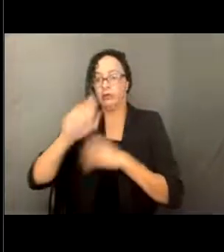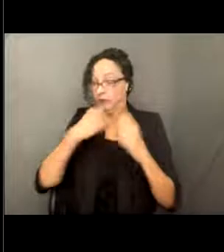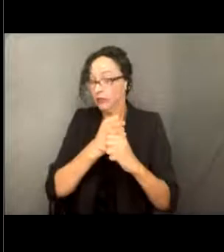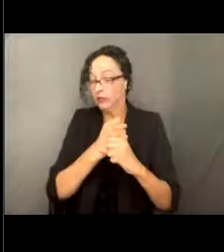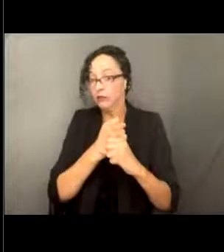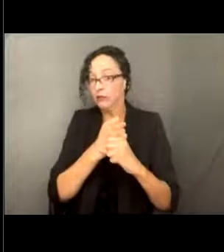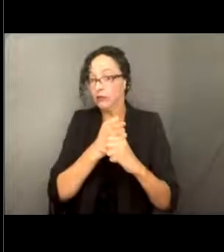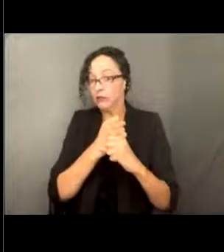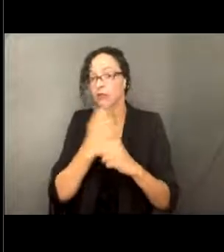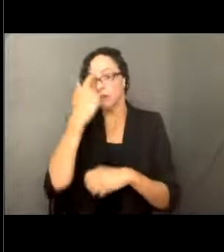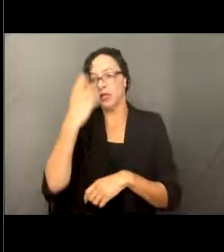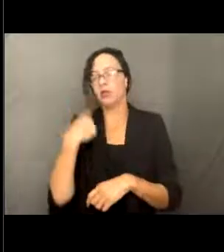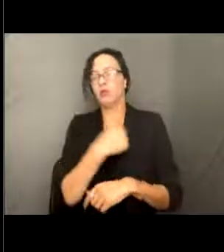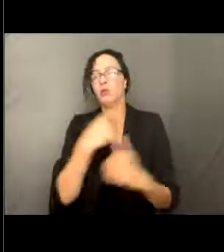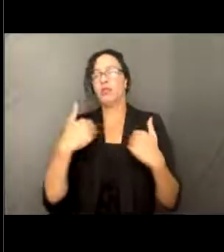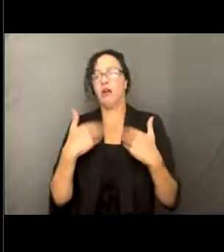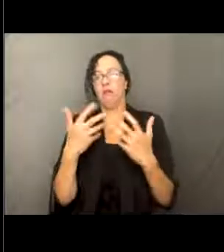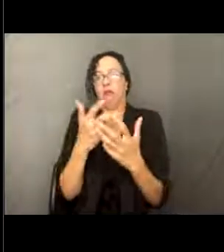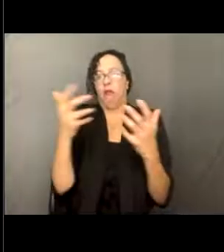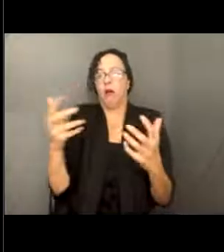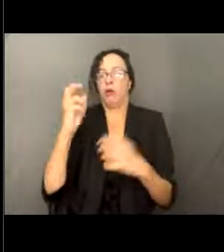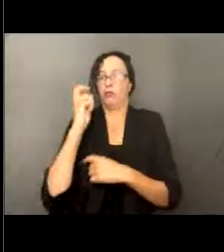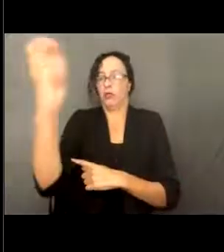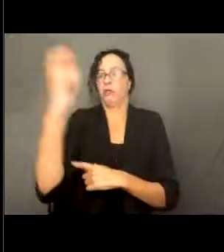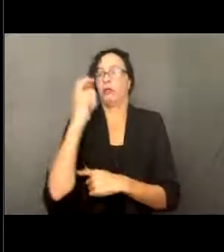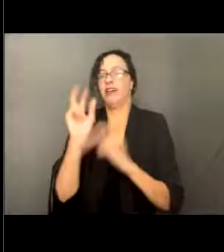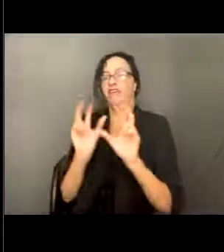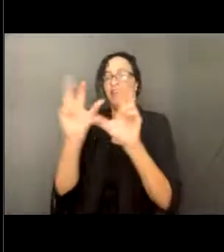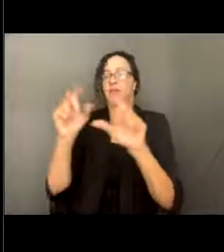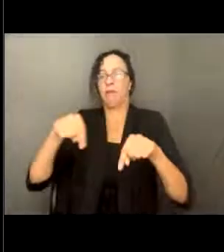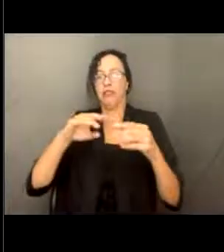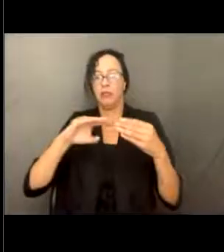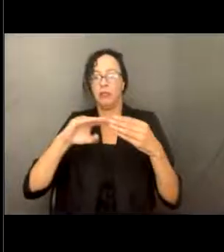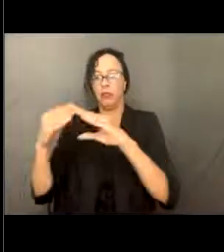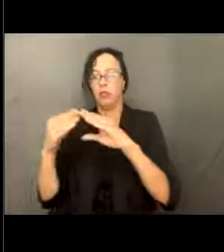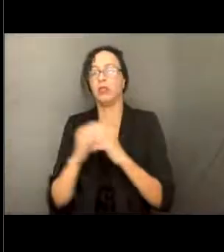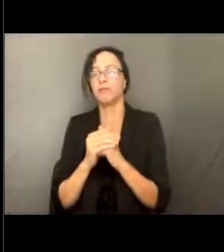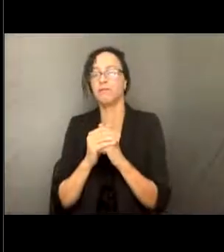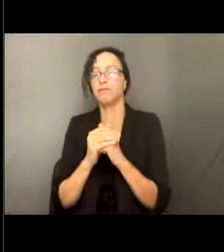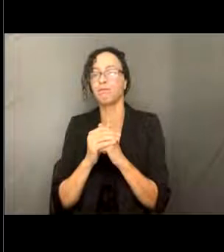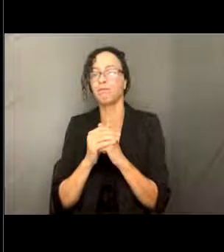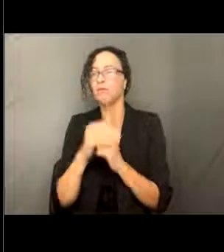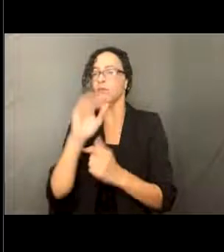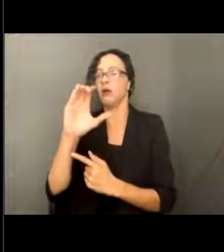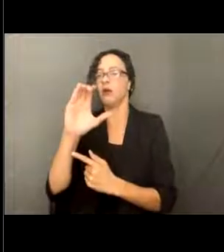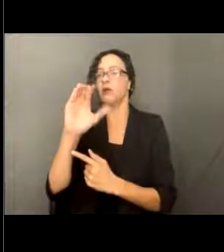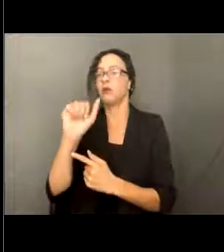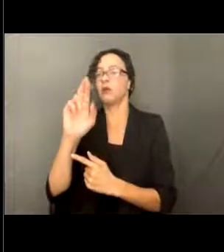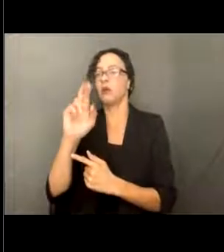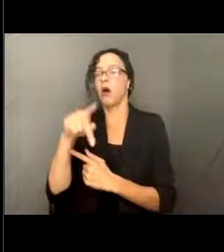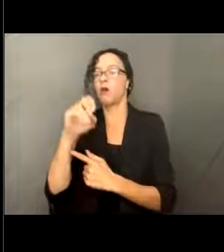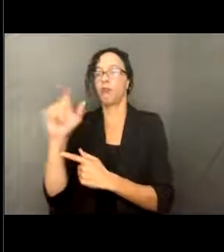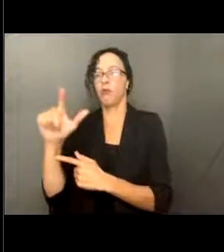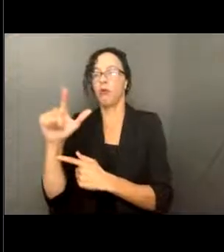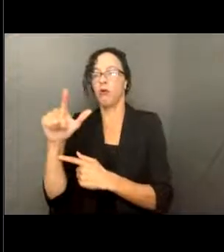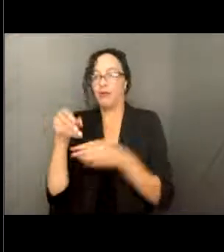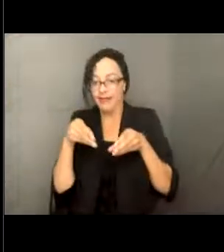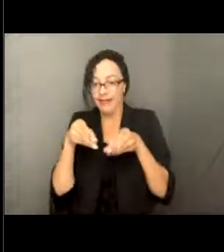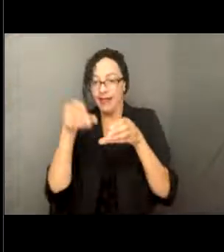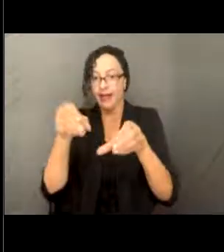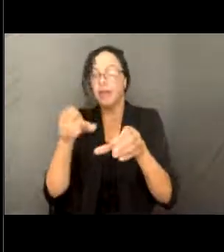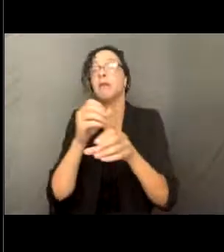transit investment in this community, and a carpool lane makes transit decisively